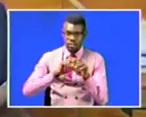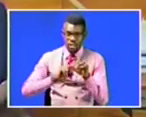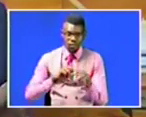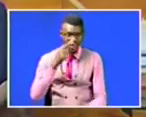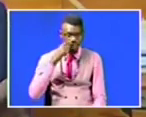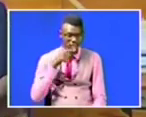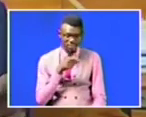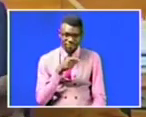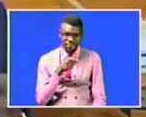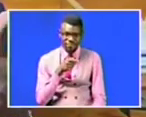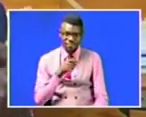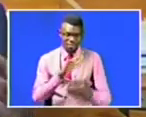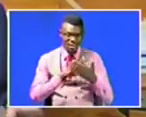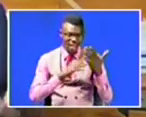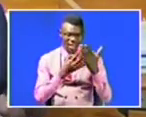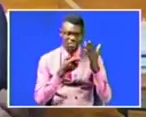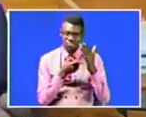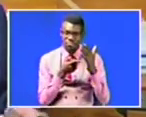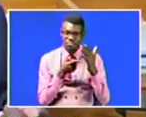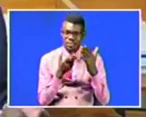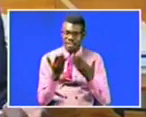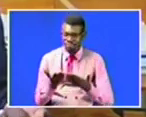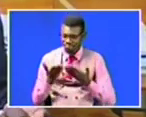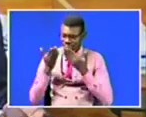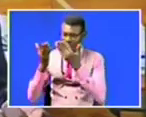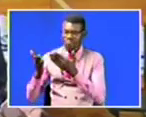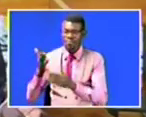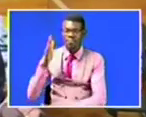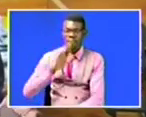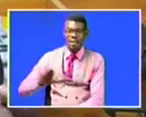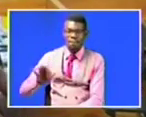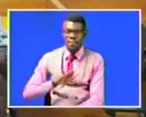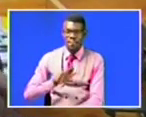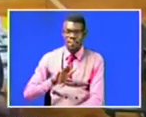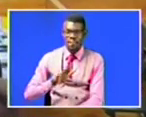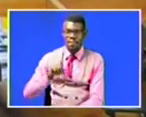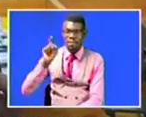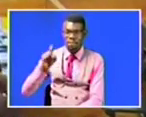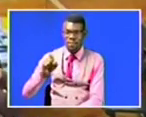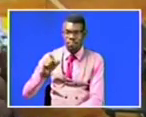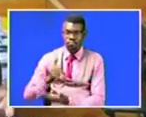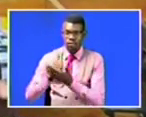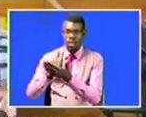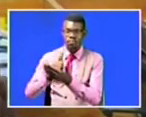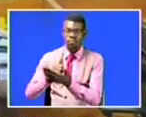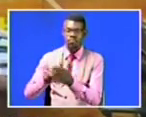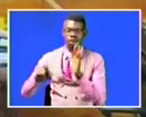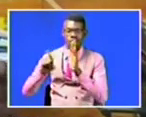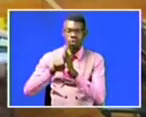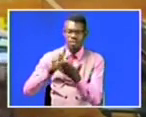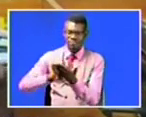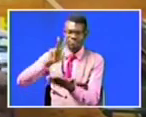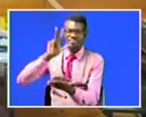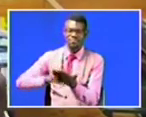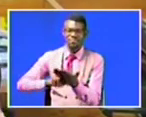guideline should be taken to parliament so that we have a law on how this cancer is